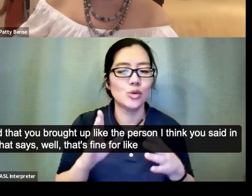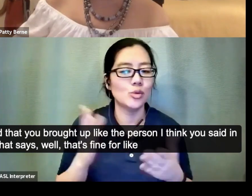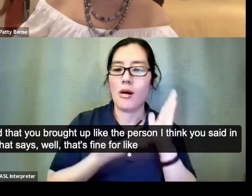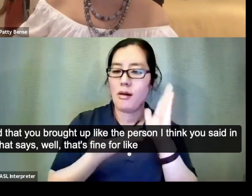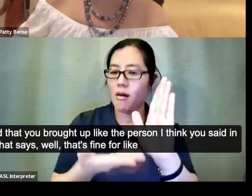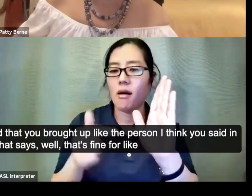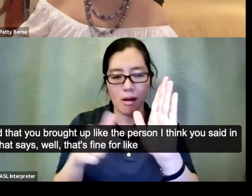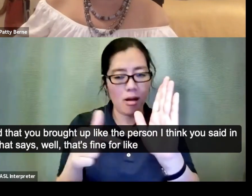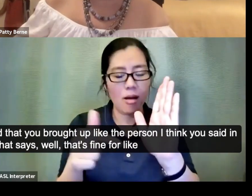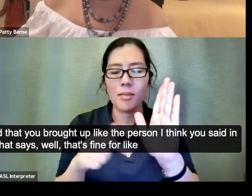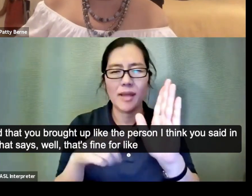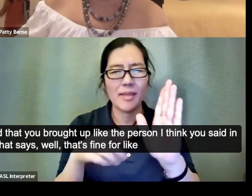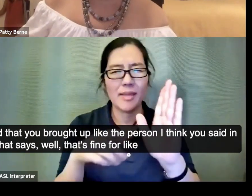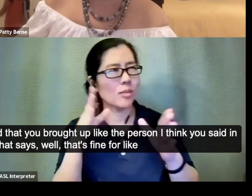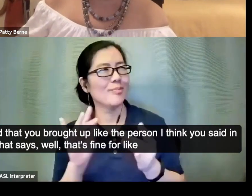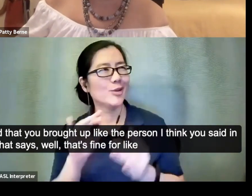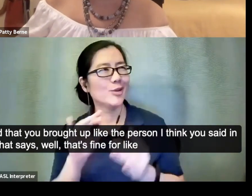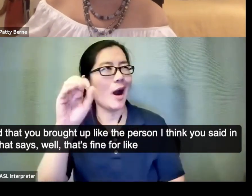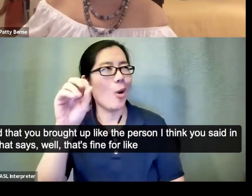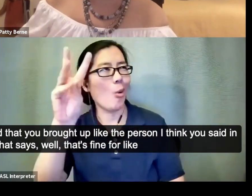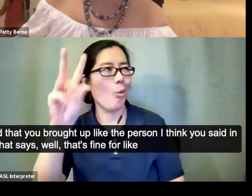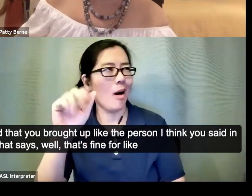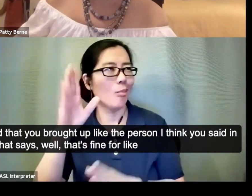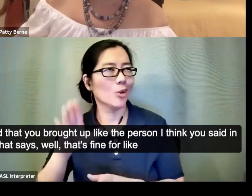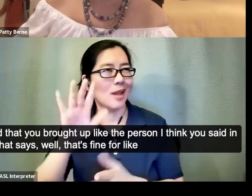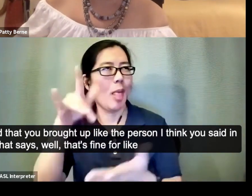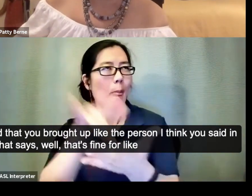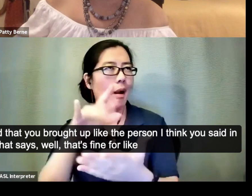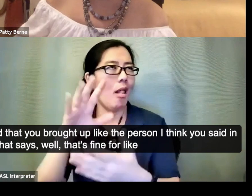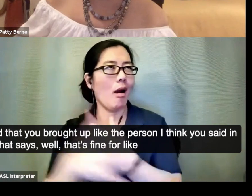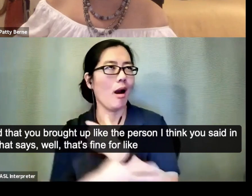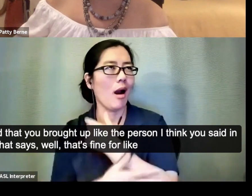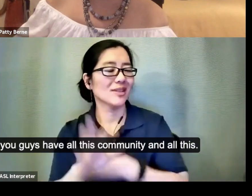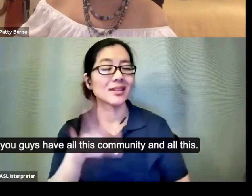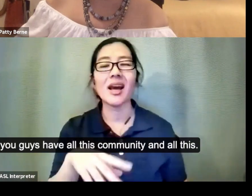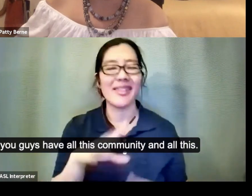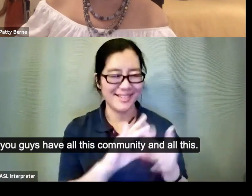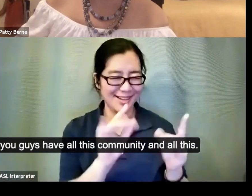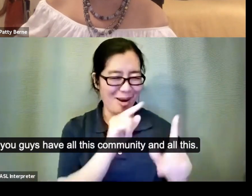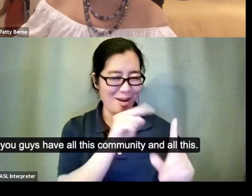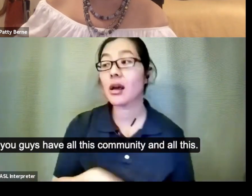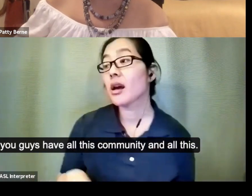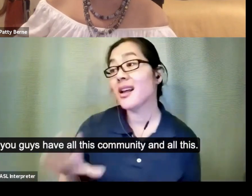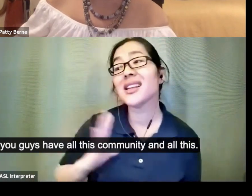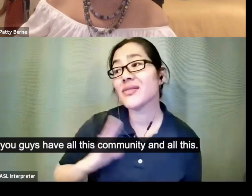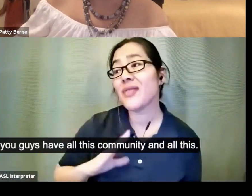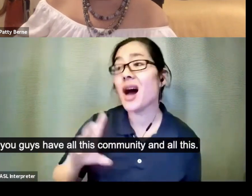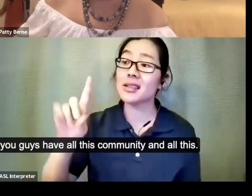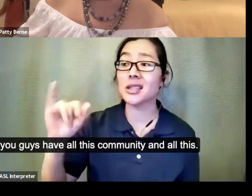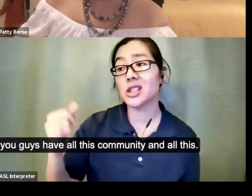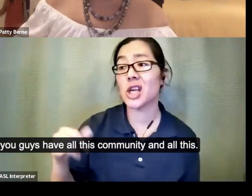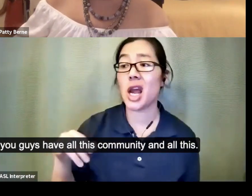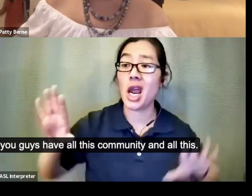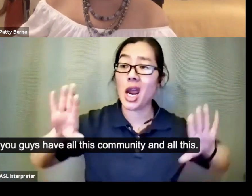person, I think you said in Idaho or Iowa, like I'm thinking of the middle of the country that says, well, that's fine for like the DJ coastal elites. You guys have all